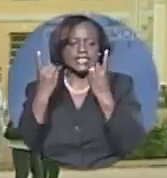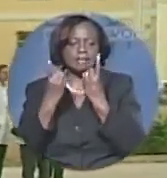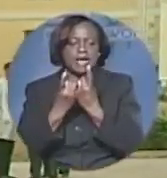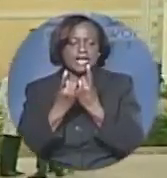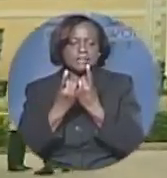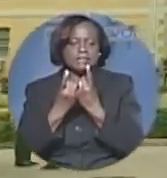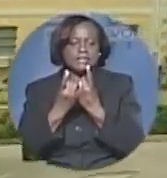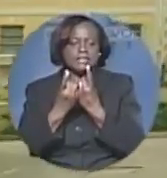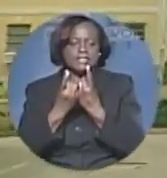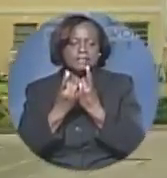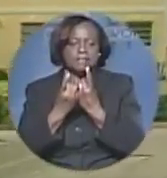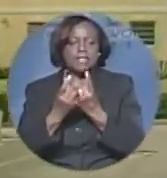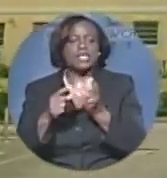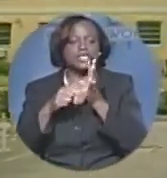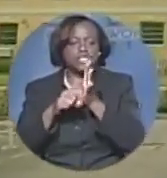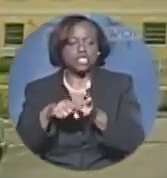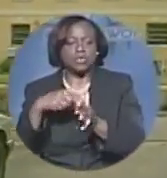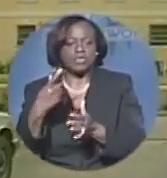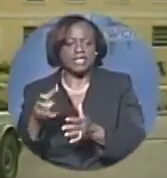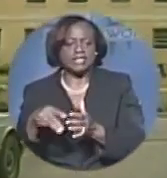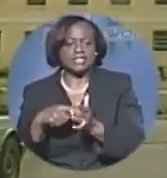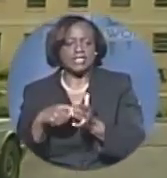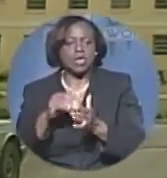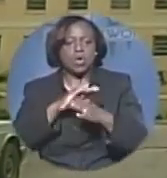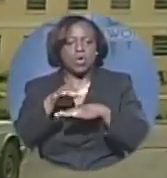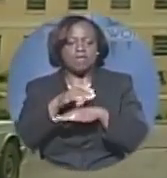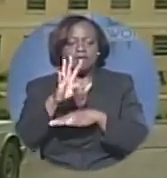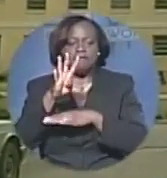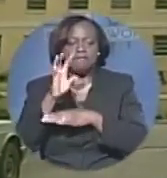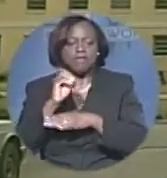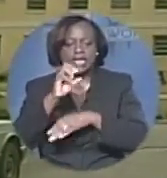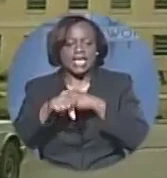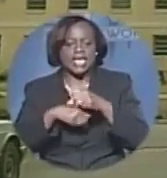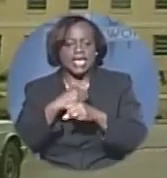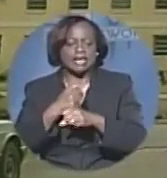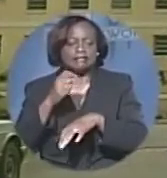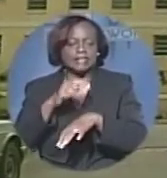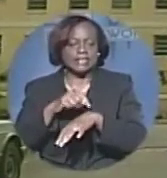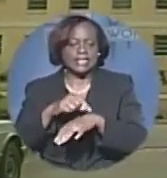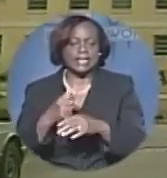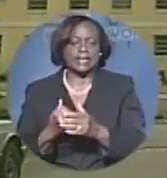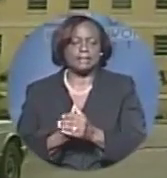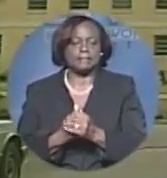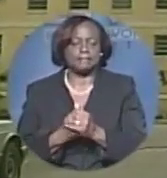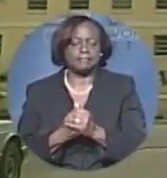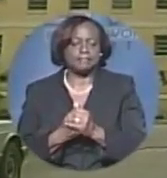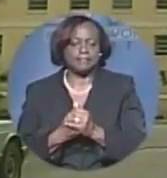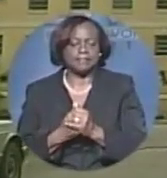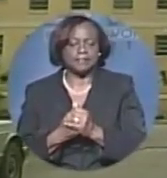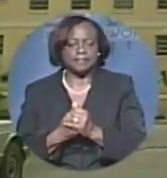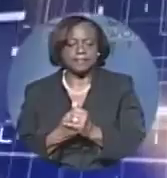trends and patterns for the country over a 40-year period in one volume. Clint Watson, ZNS News.